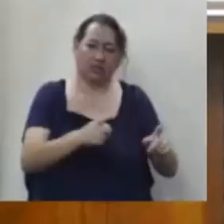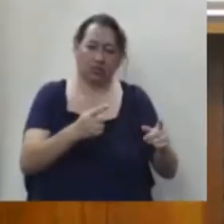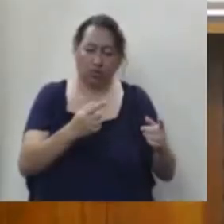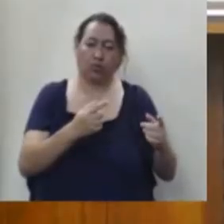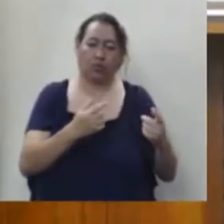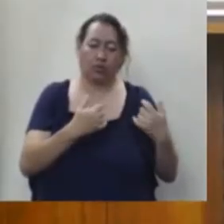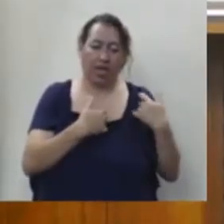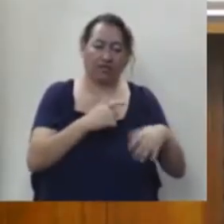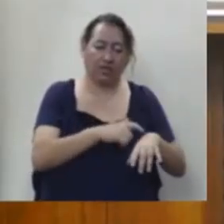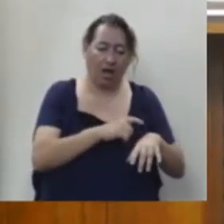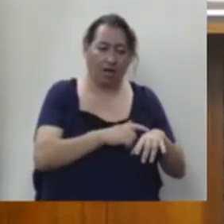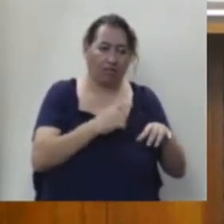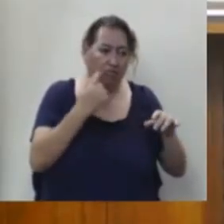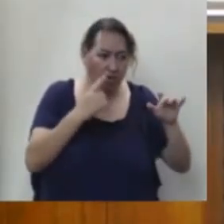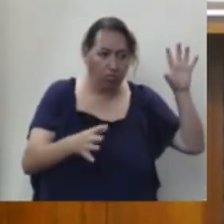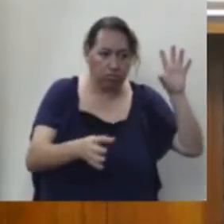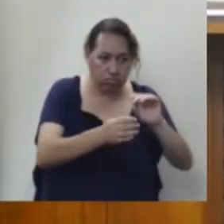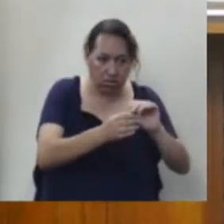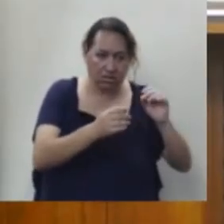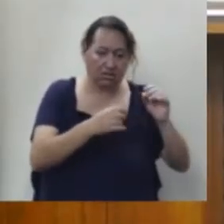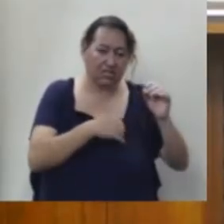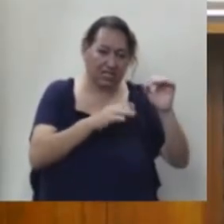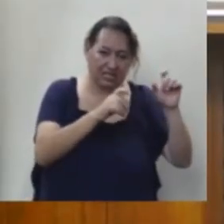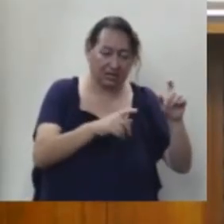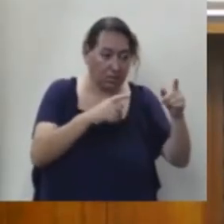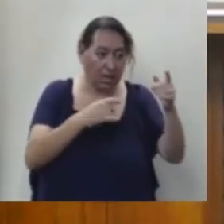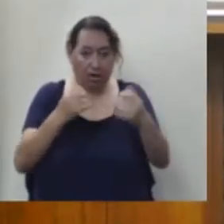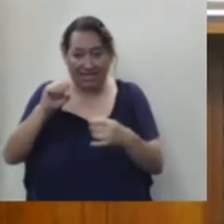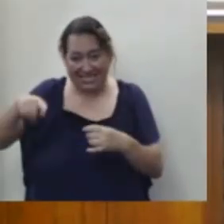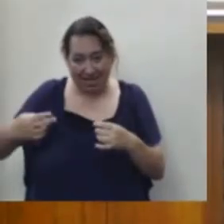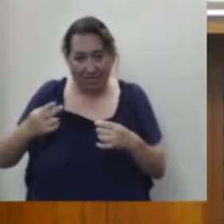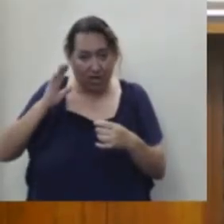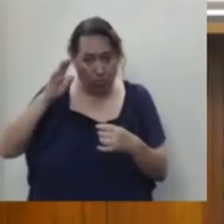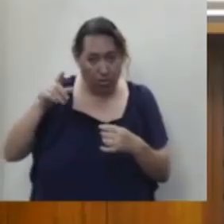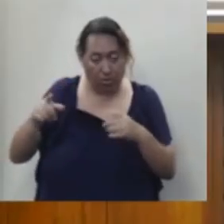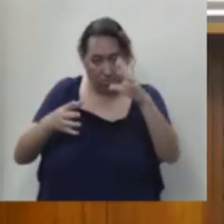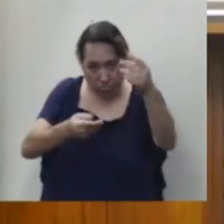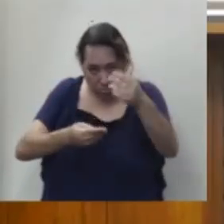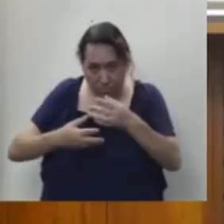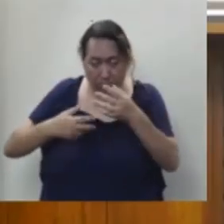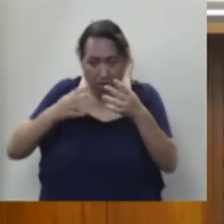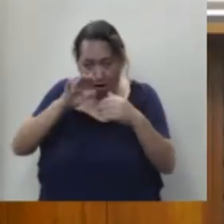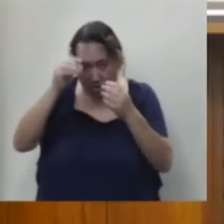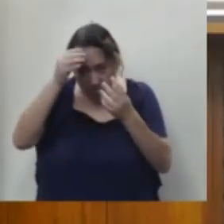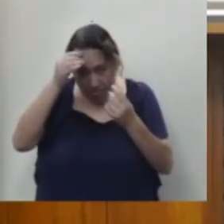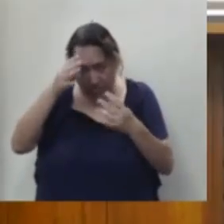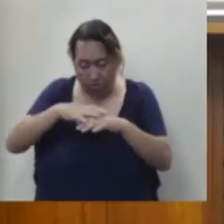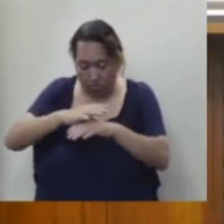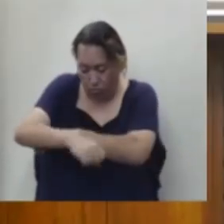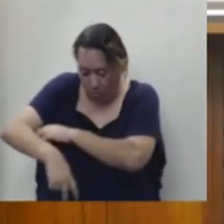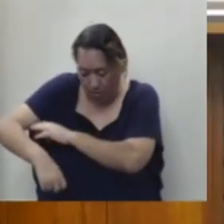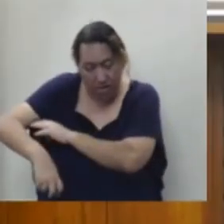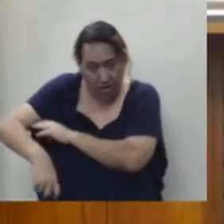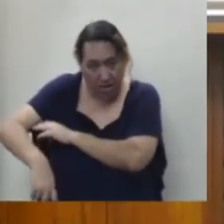will get all that information and she compiles it all by 12 midnight. And then we report that on the next day, which is the sit